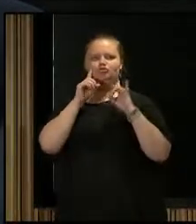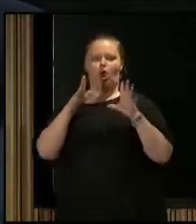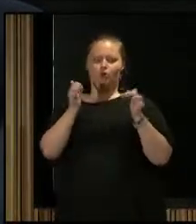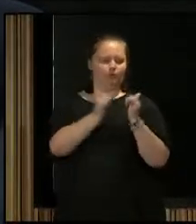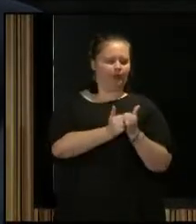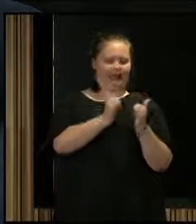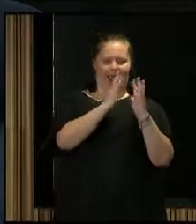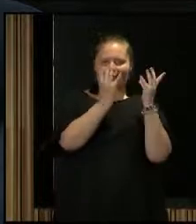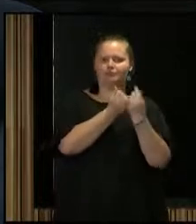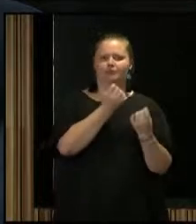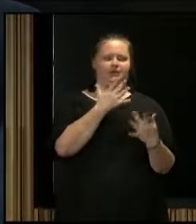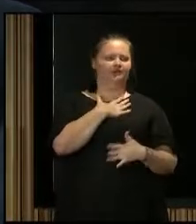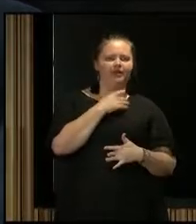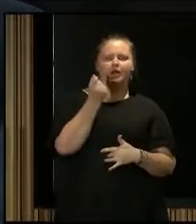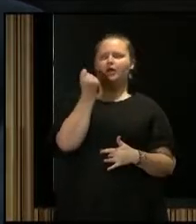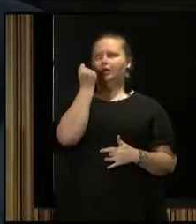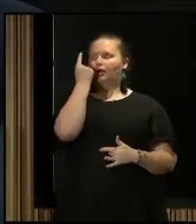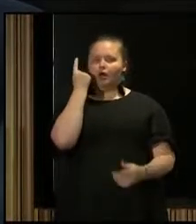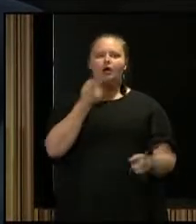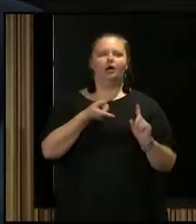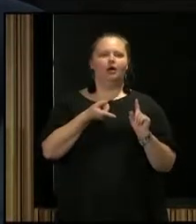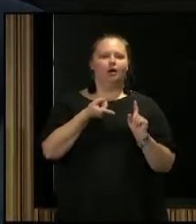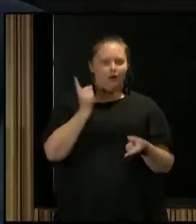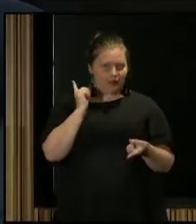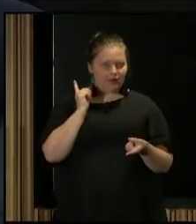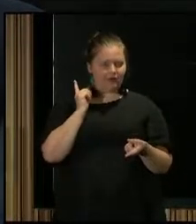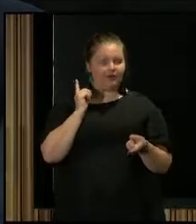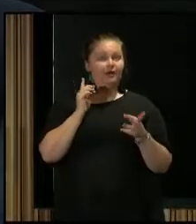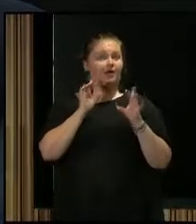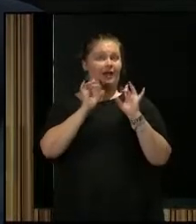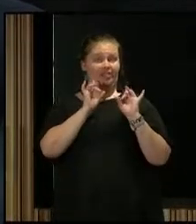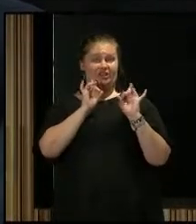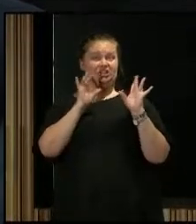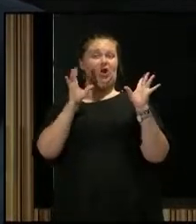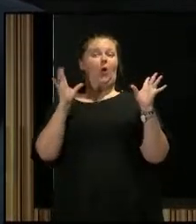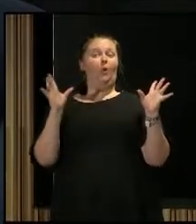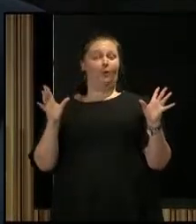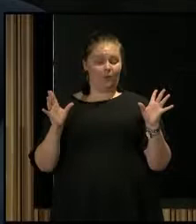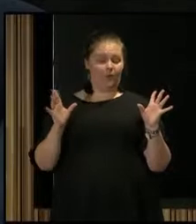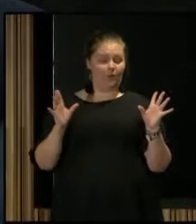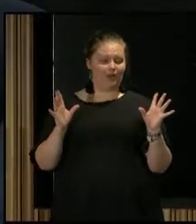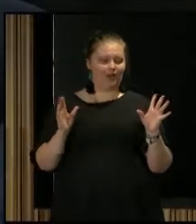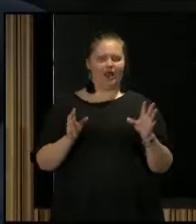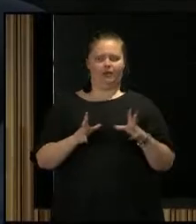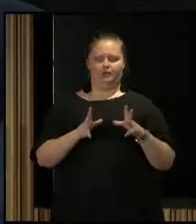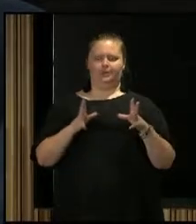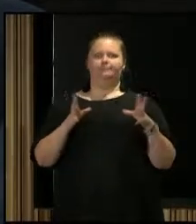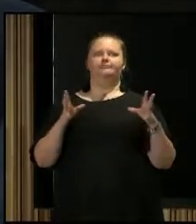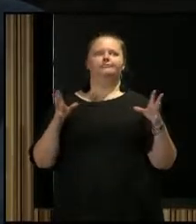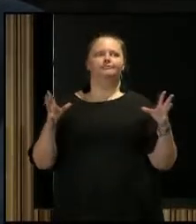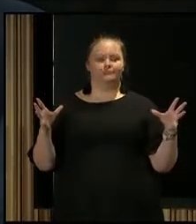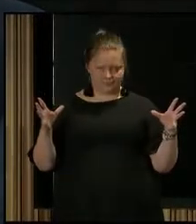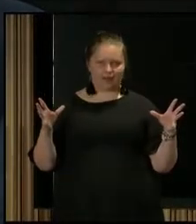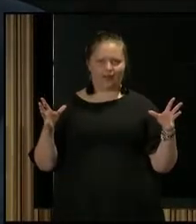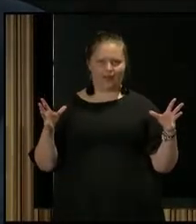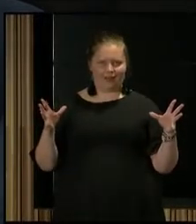everything myself. And then I realized that the show was bigger than should have allowed people to speak